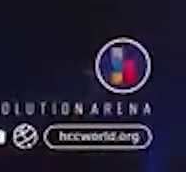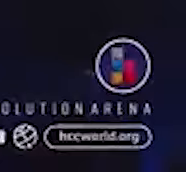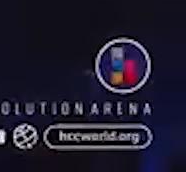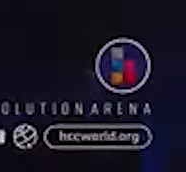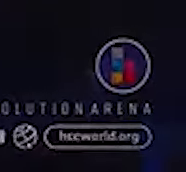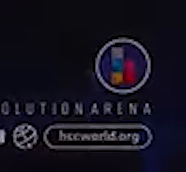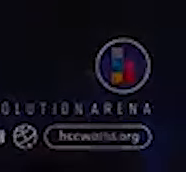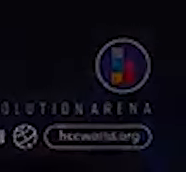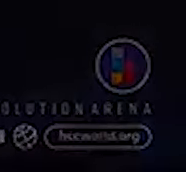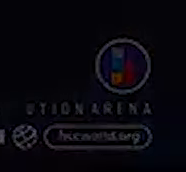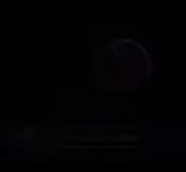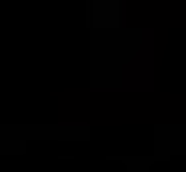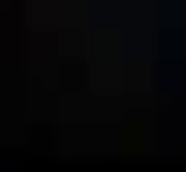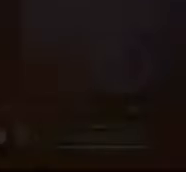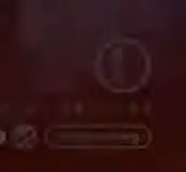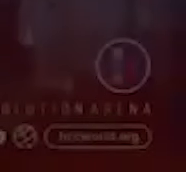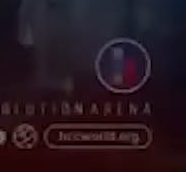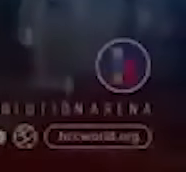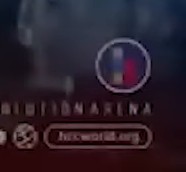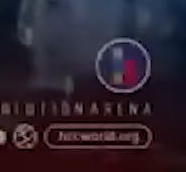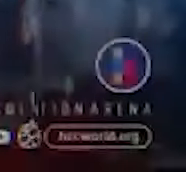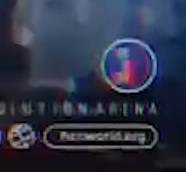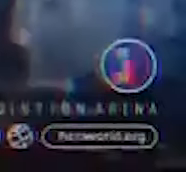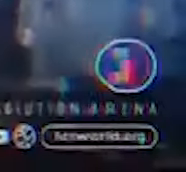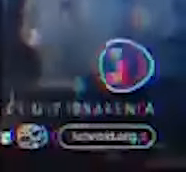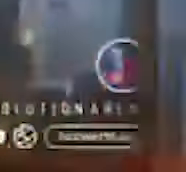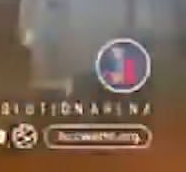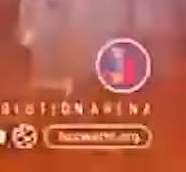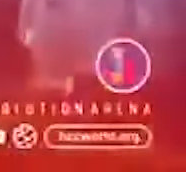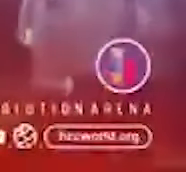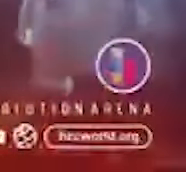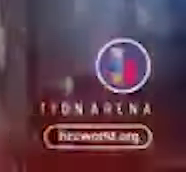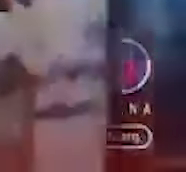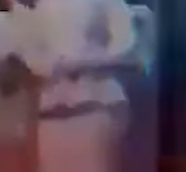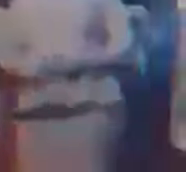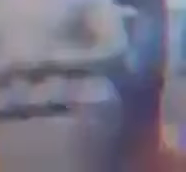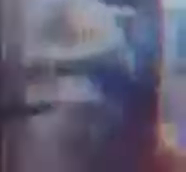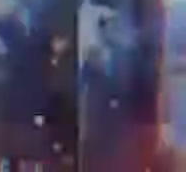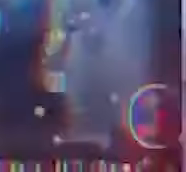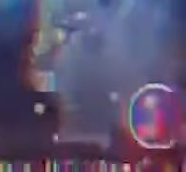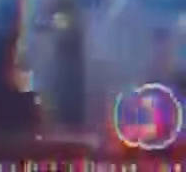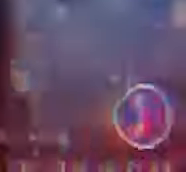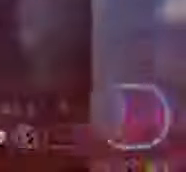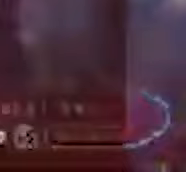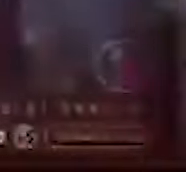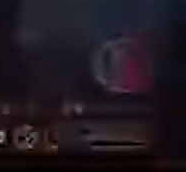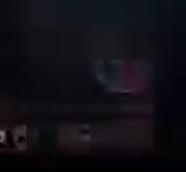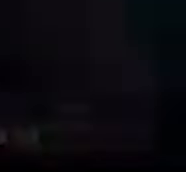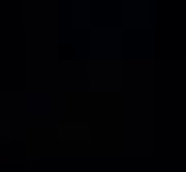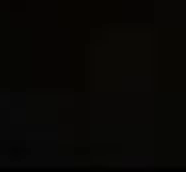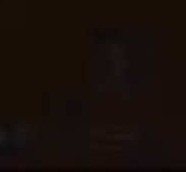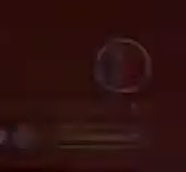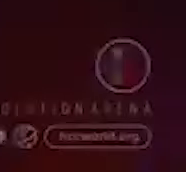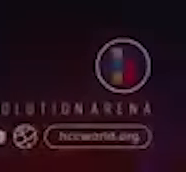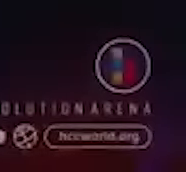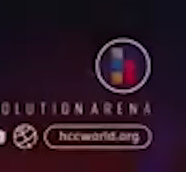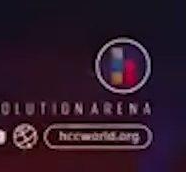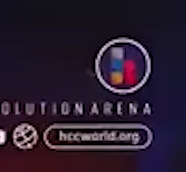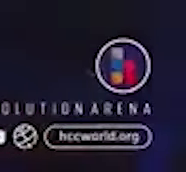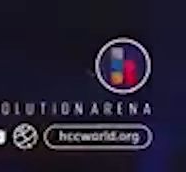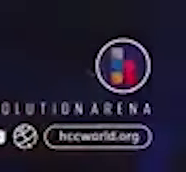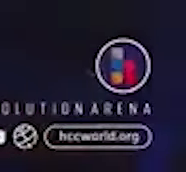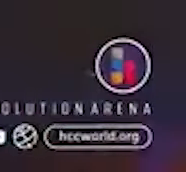Christ. It's not enough to just know who you are. You must know the spiritual resources that are available in Christ. The Bible calls